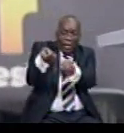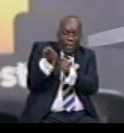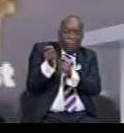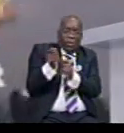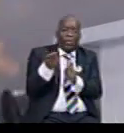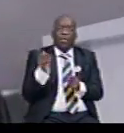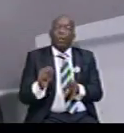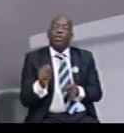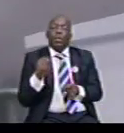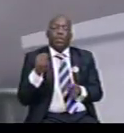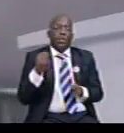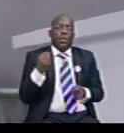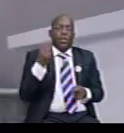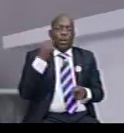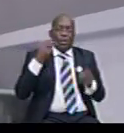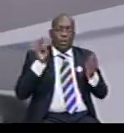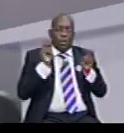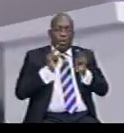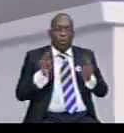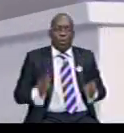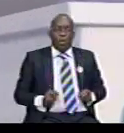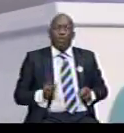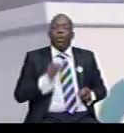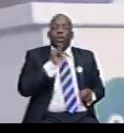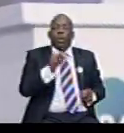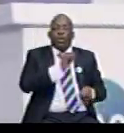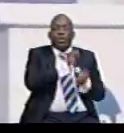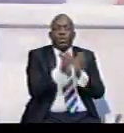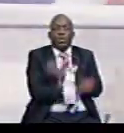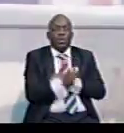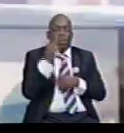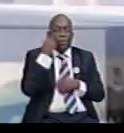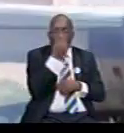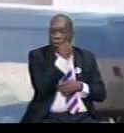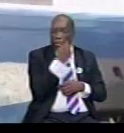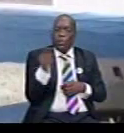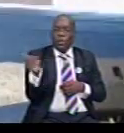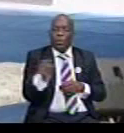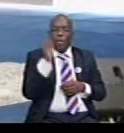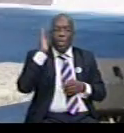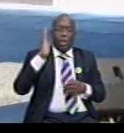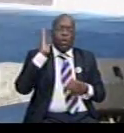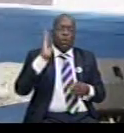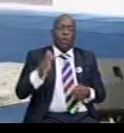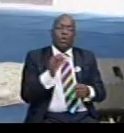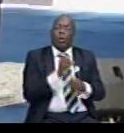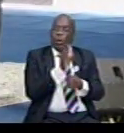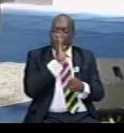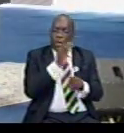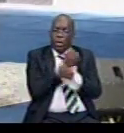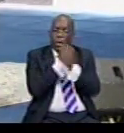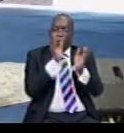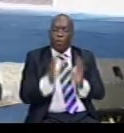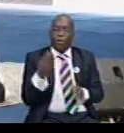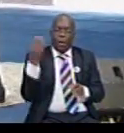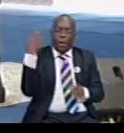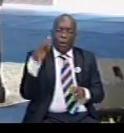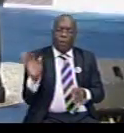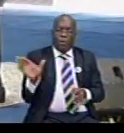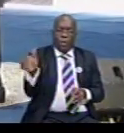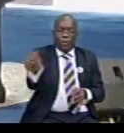eye. And then that's what they are pursuing. They'll be lovers of themselves. In the last days, they'll be lovers